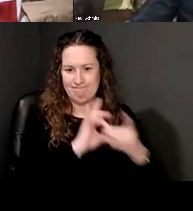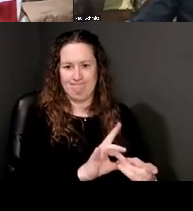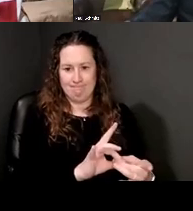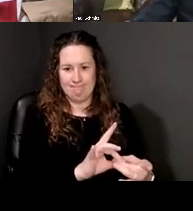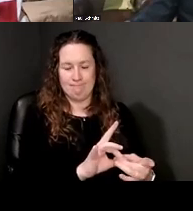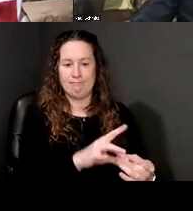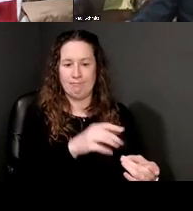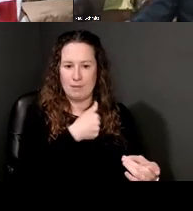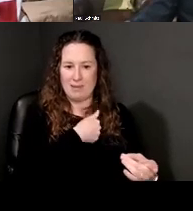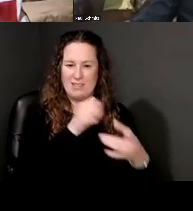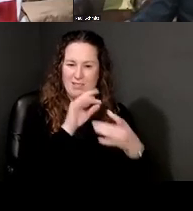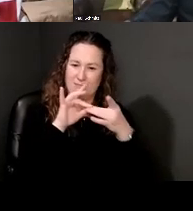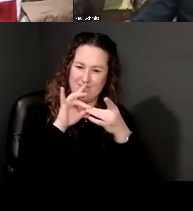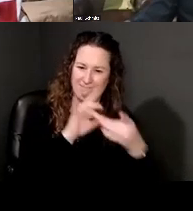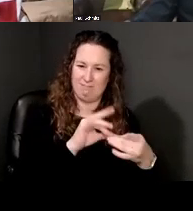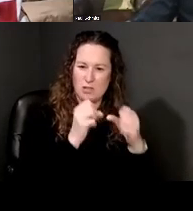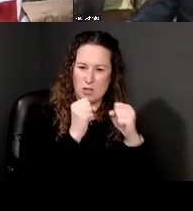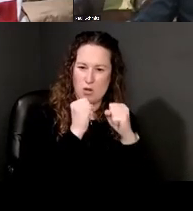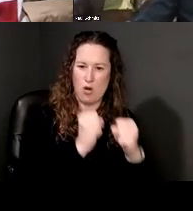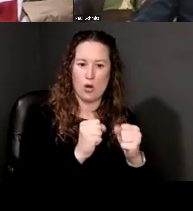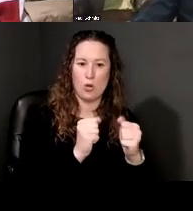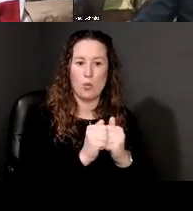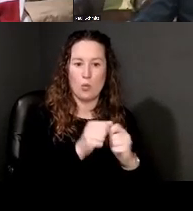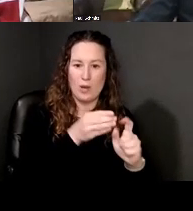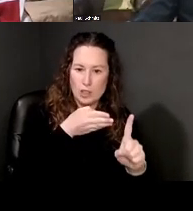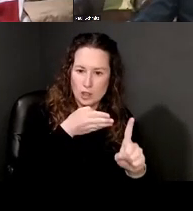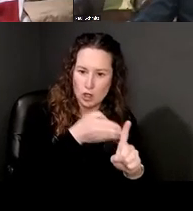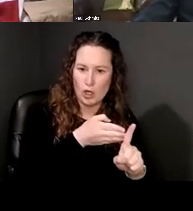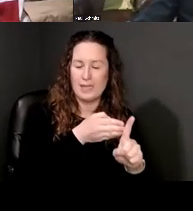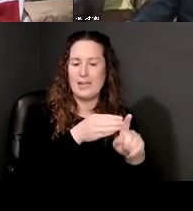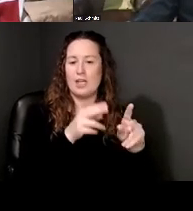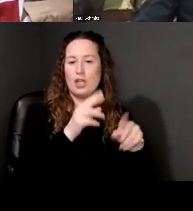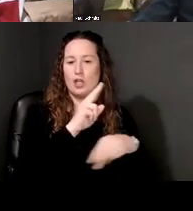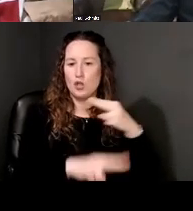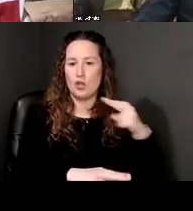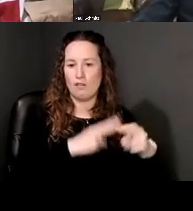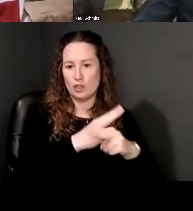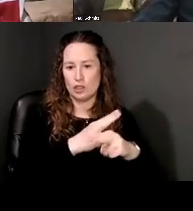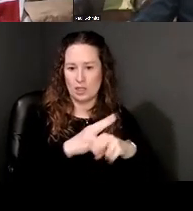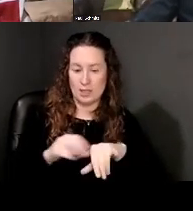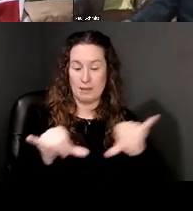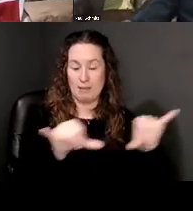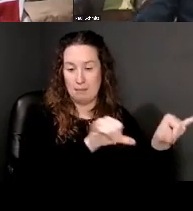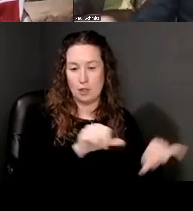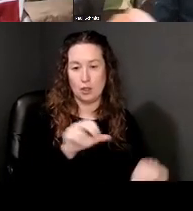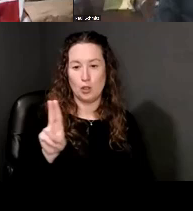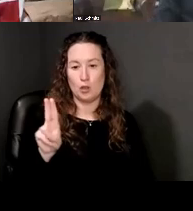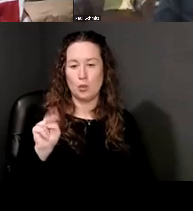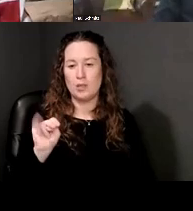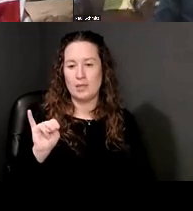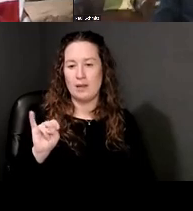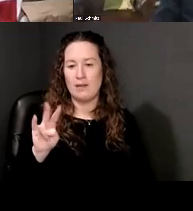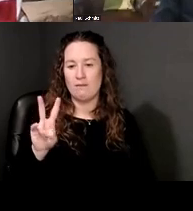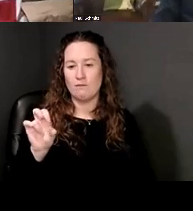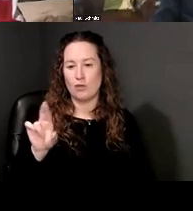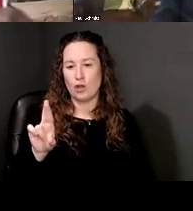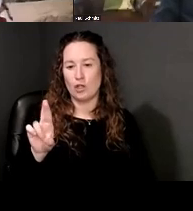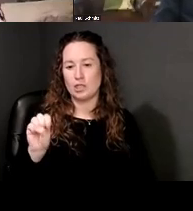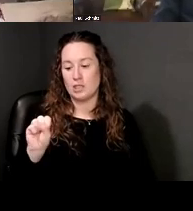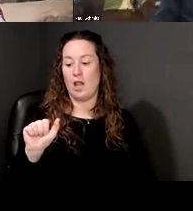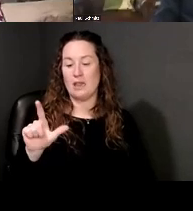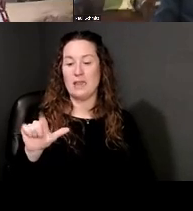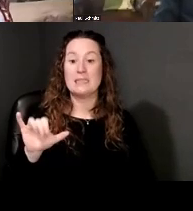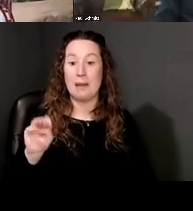myself solidly to targeted universalism, because I think there's a framing in that permits